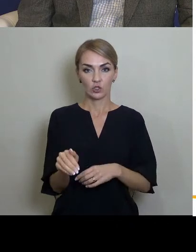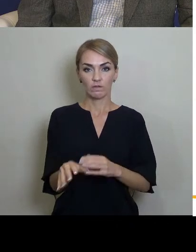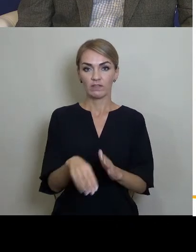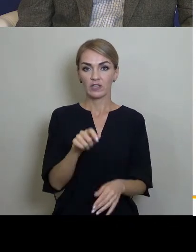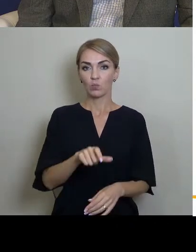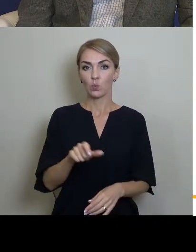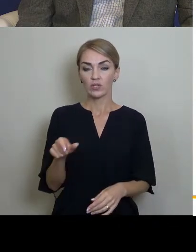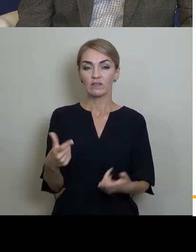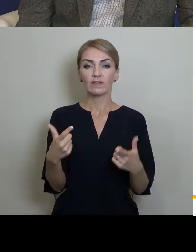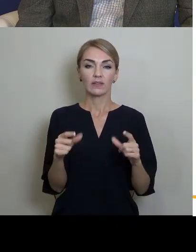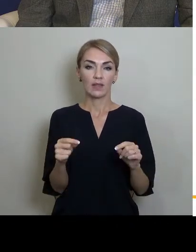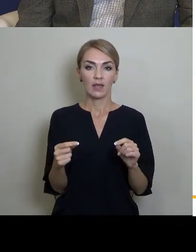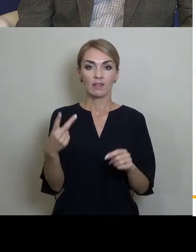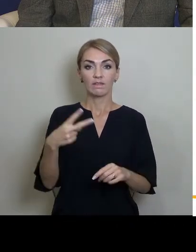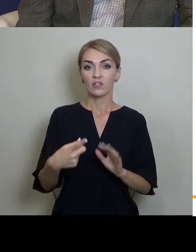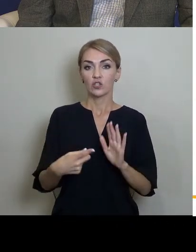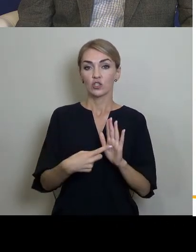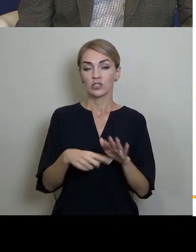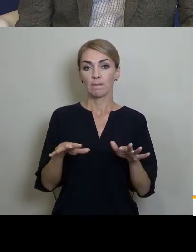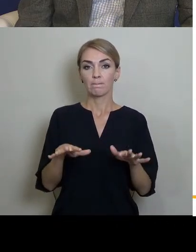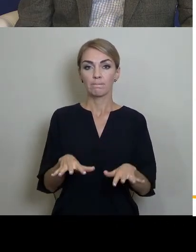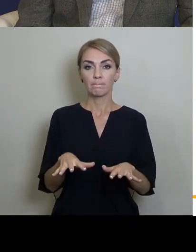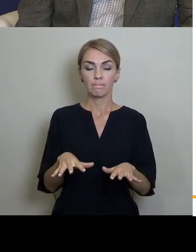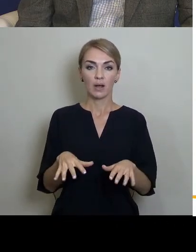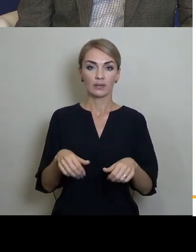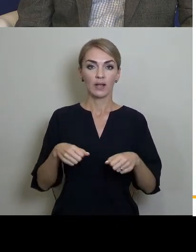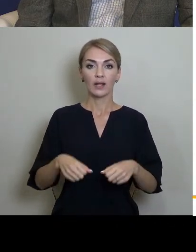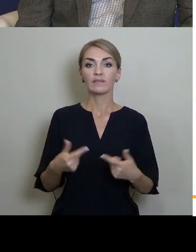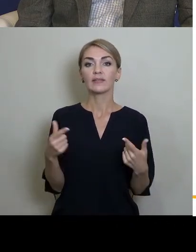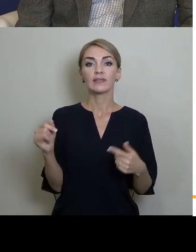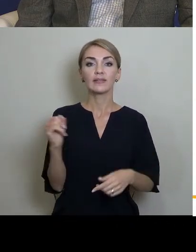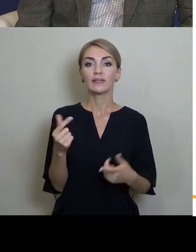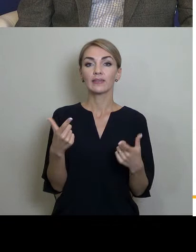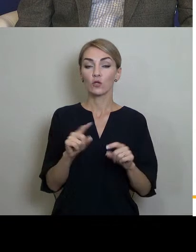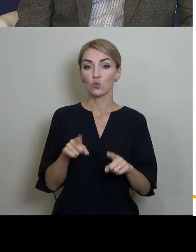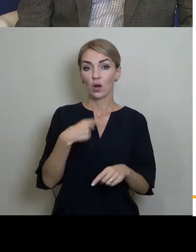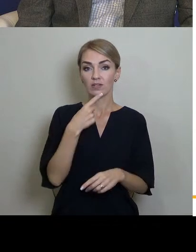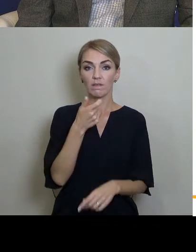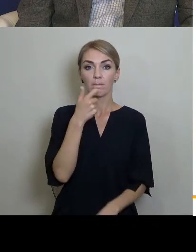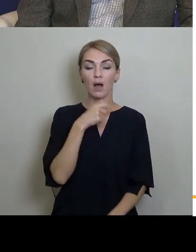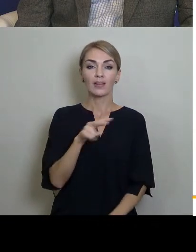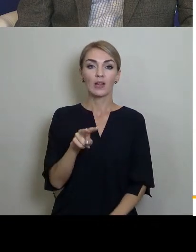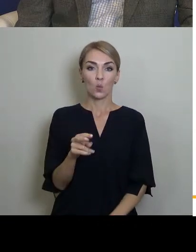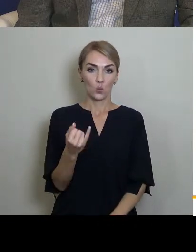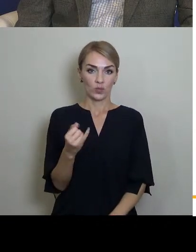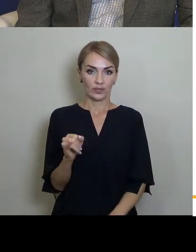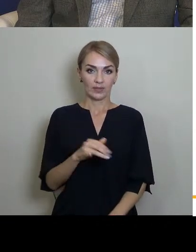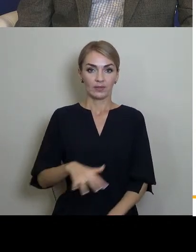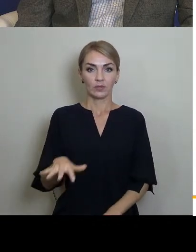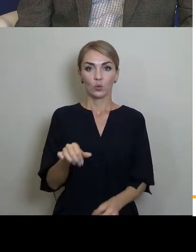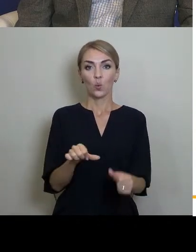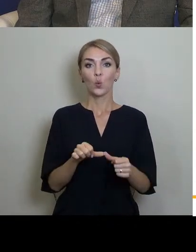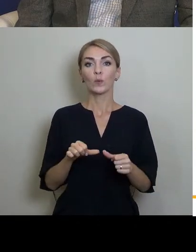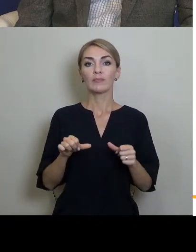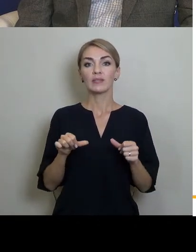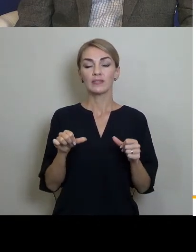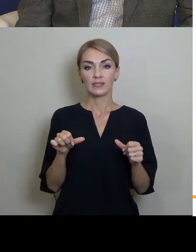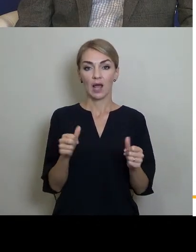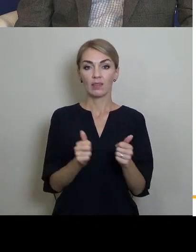see the results with 15,000 voters with 26 mandates, and what Lodi said,